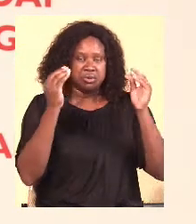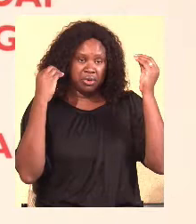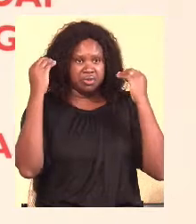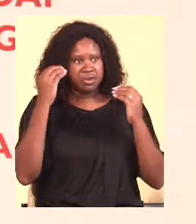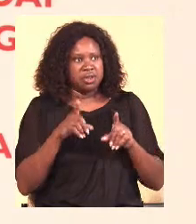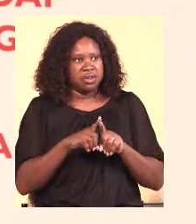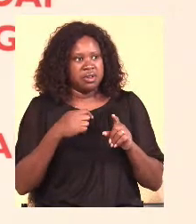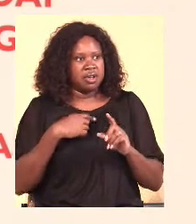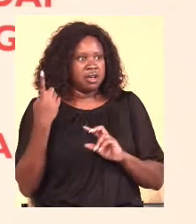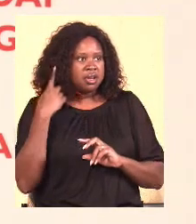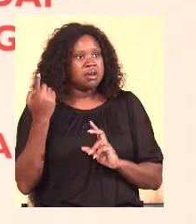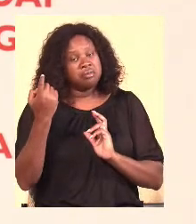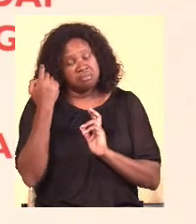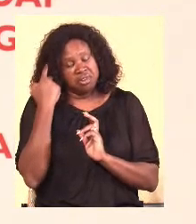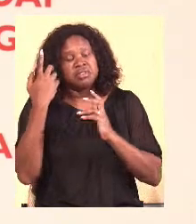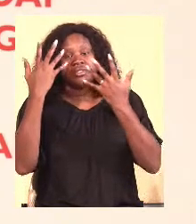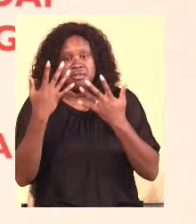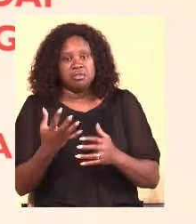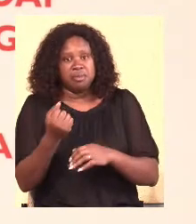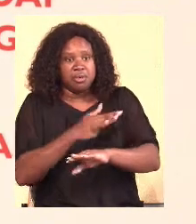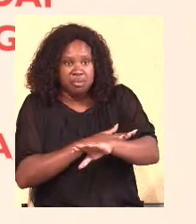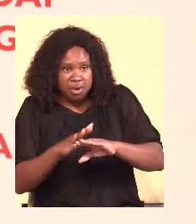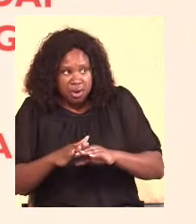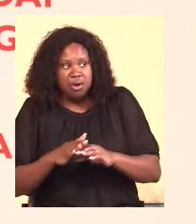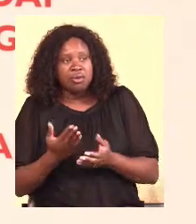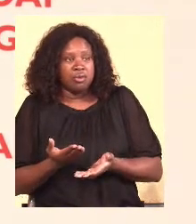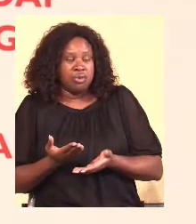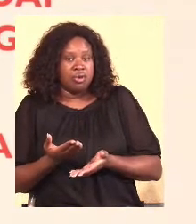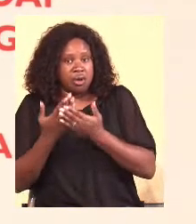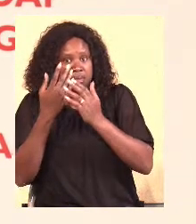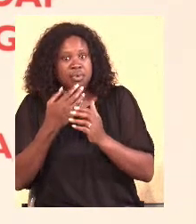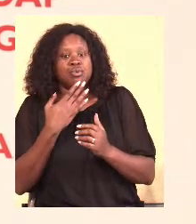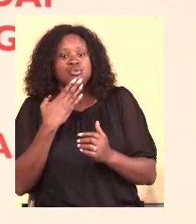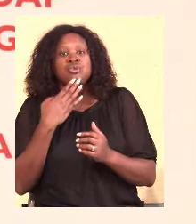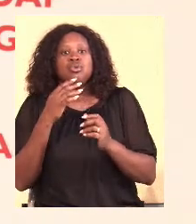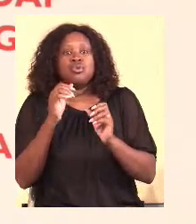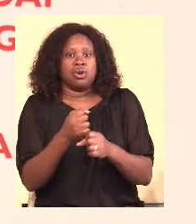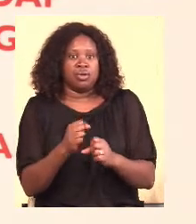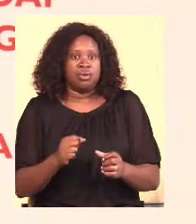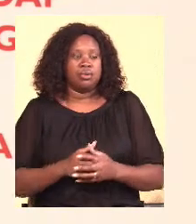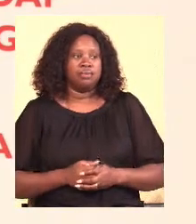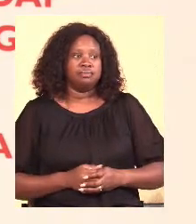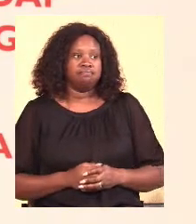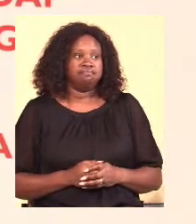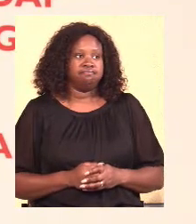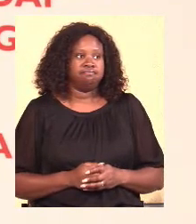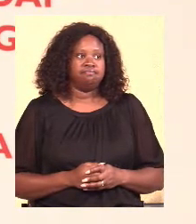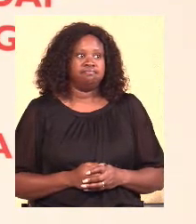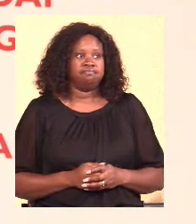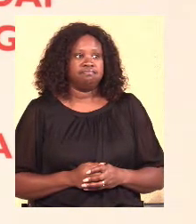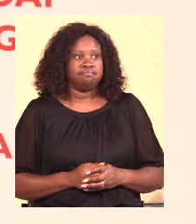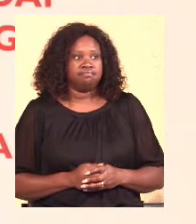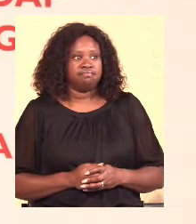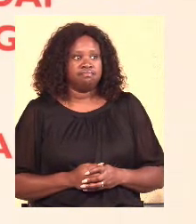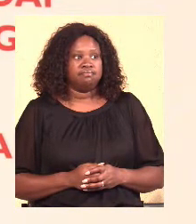the minister, there are already measures to take care of these individuals, roughly as she